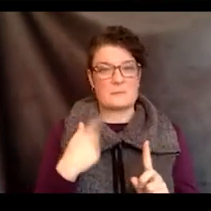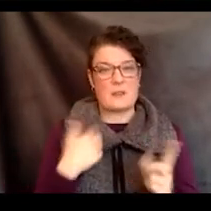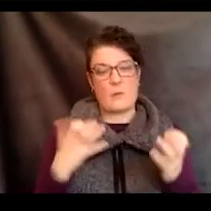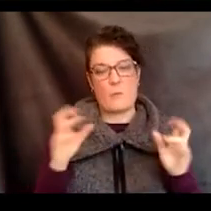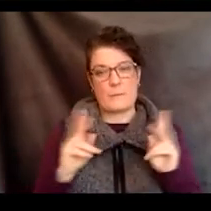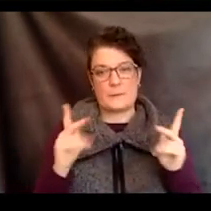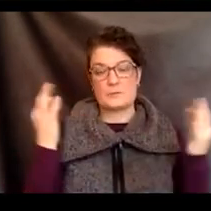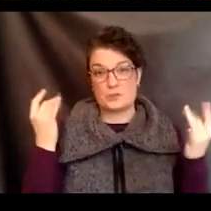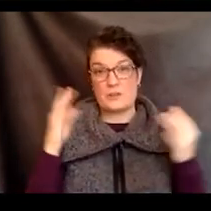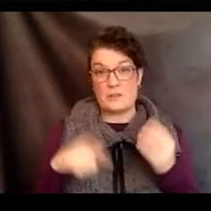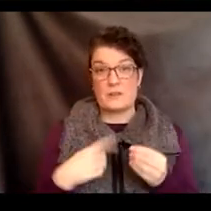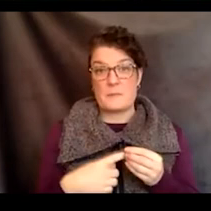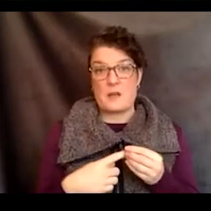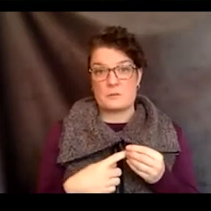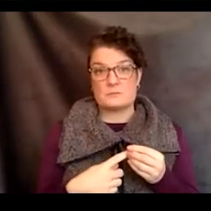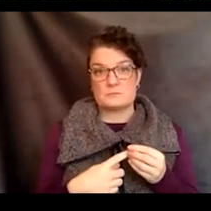about.